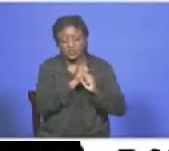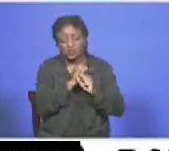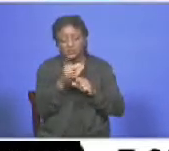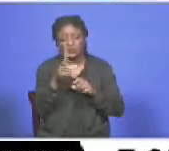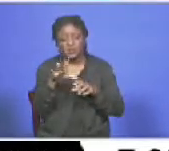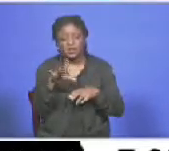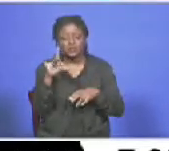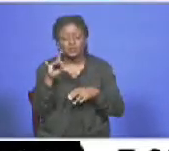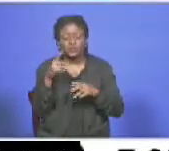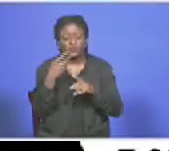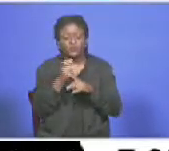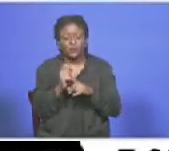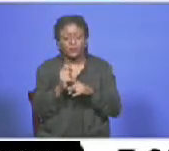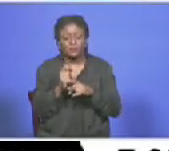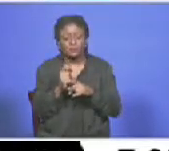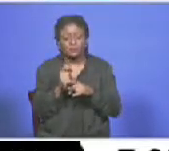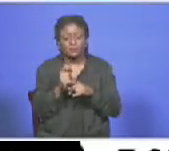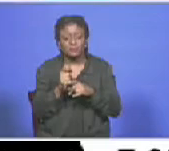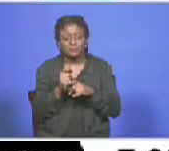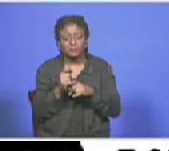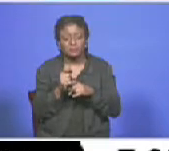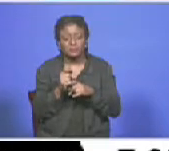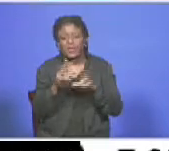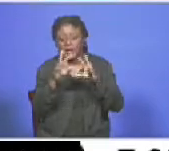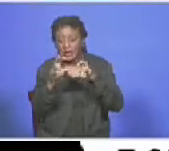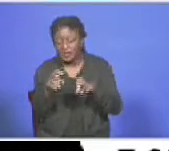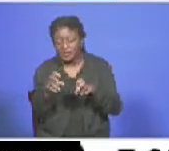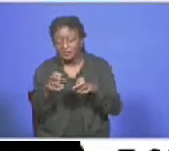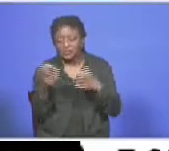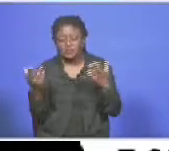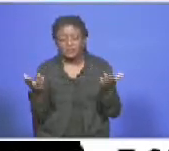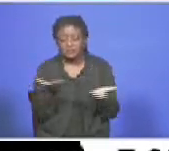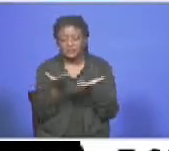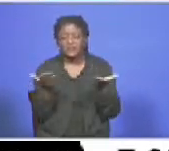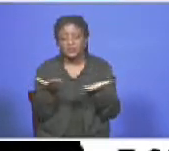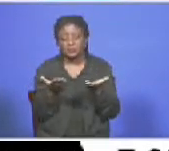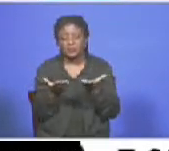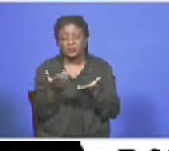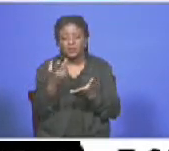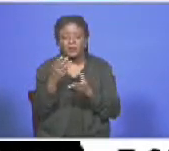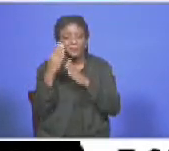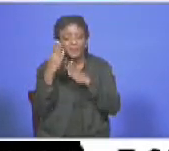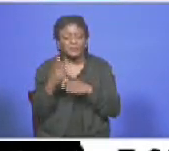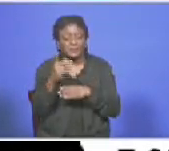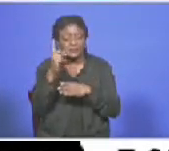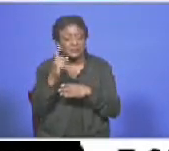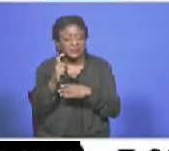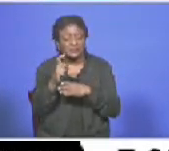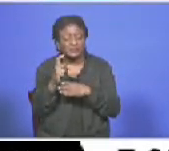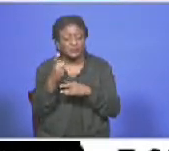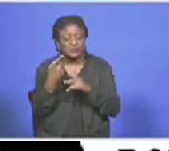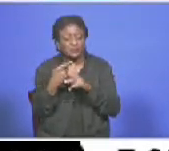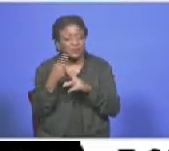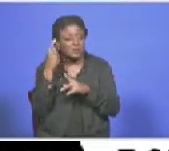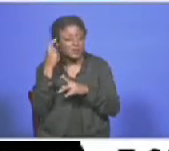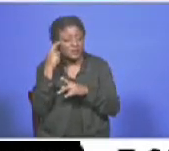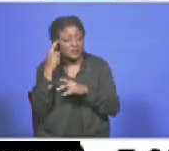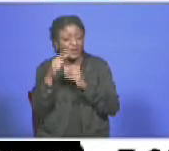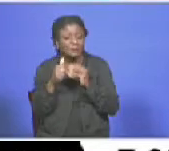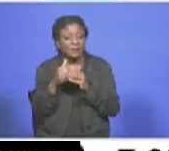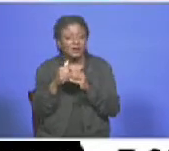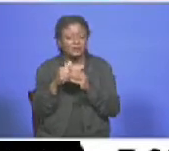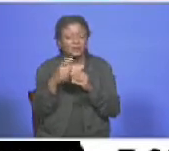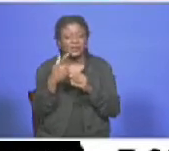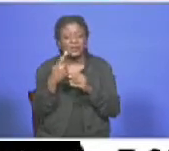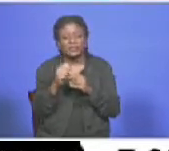available. And I think that what Bahamians need to be doing is considering those securities that are around them. You live here. You